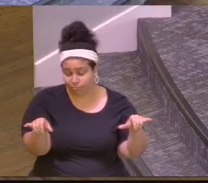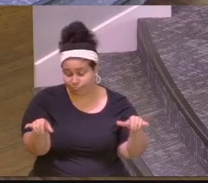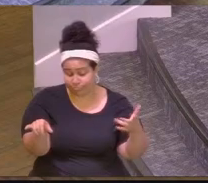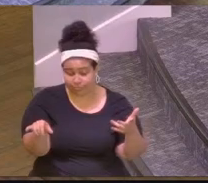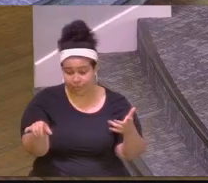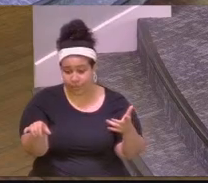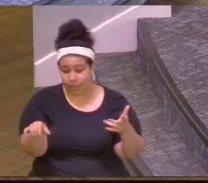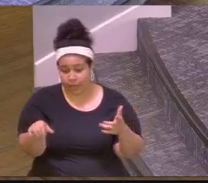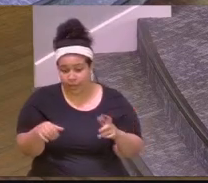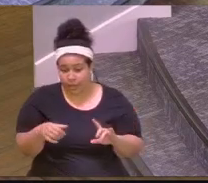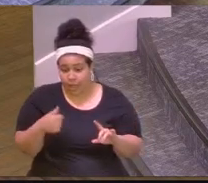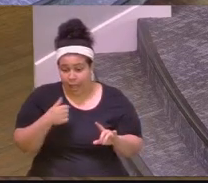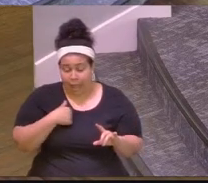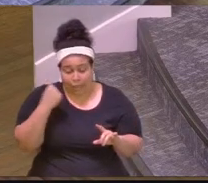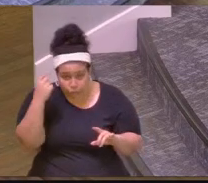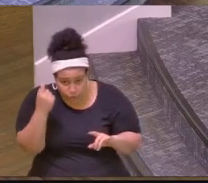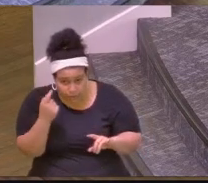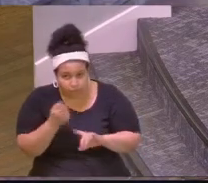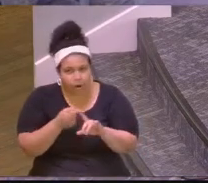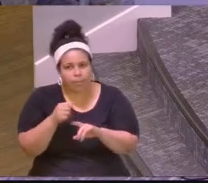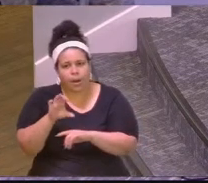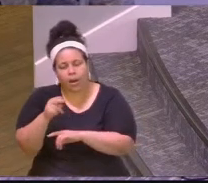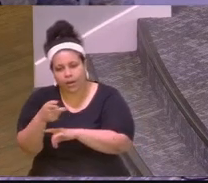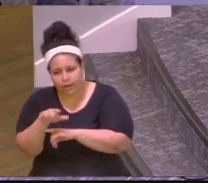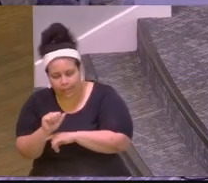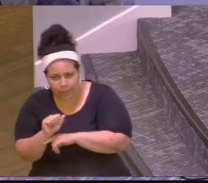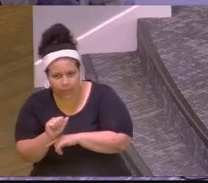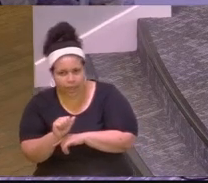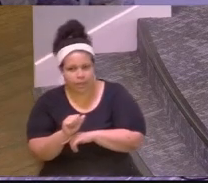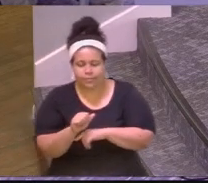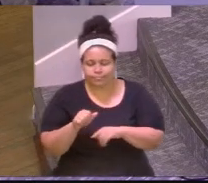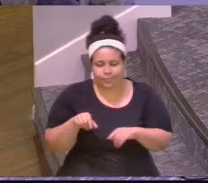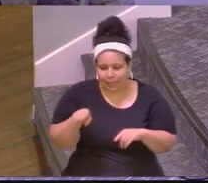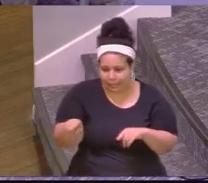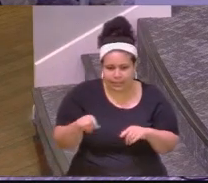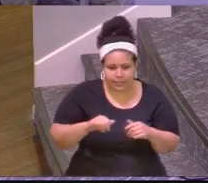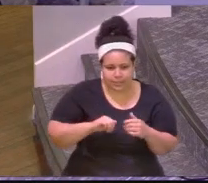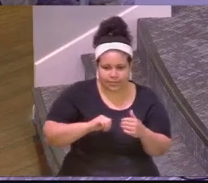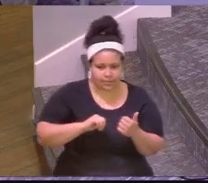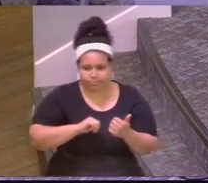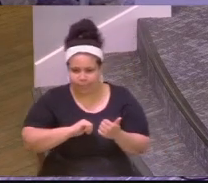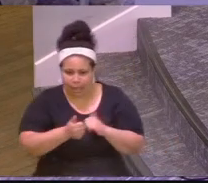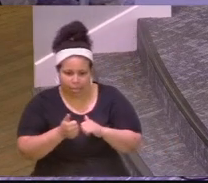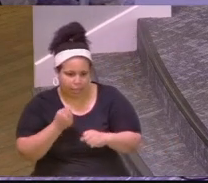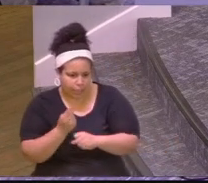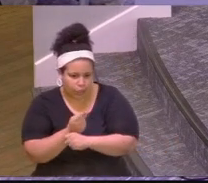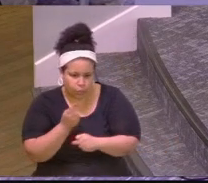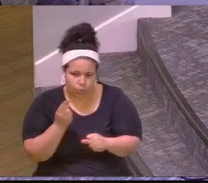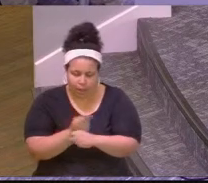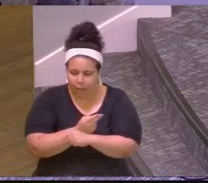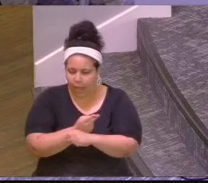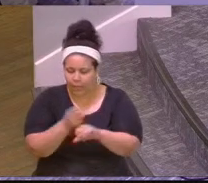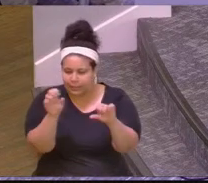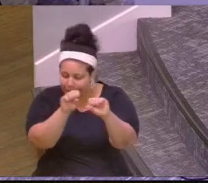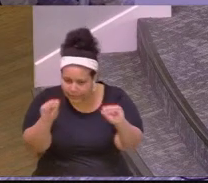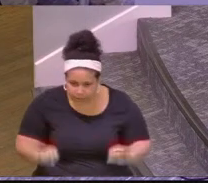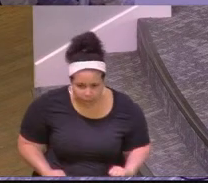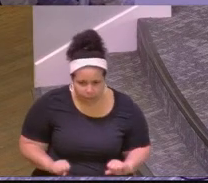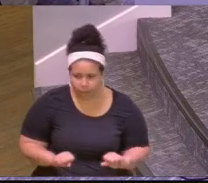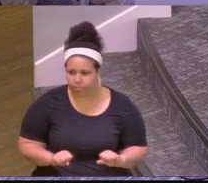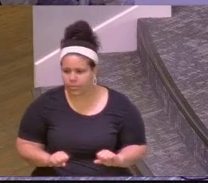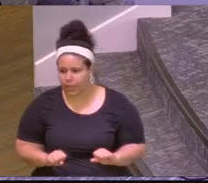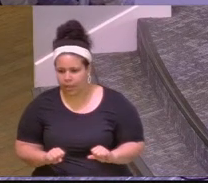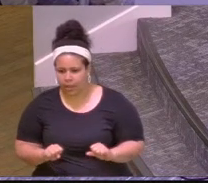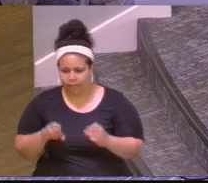about how the board engages in their work with each other and how they utilize systems to get input. The other is about